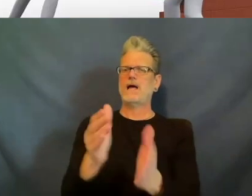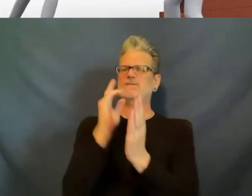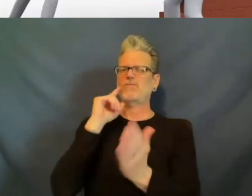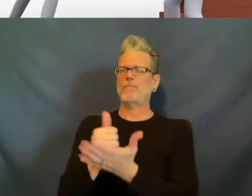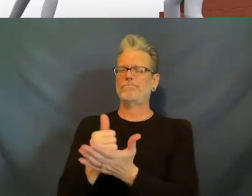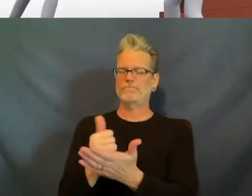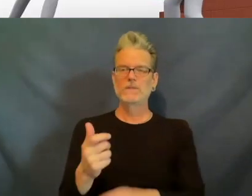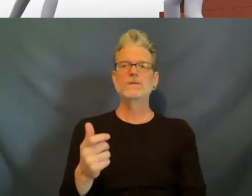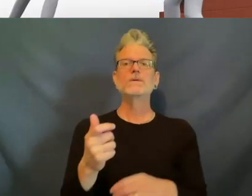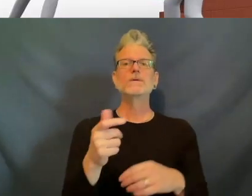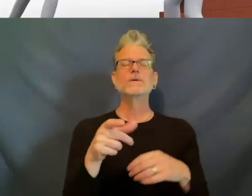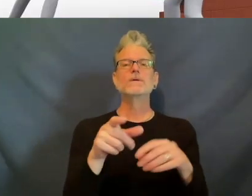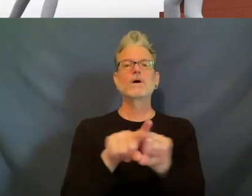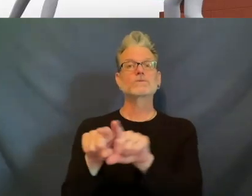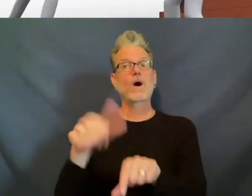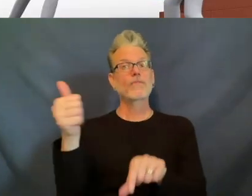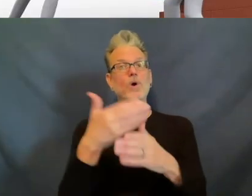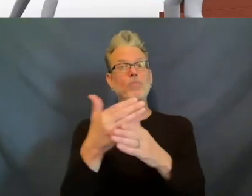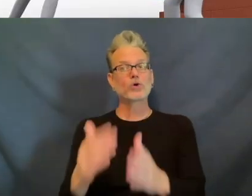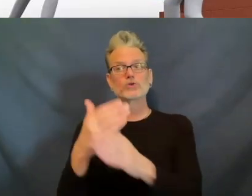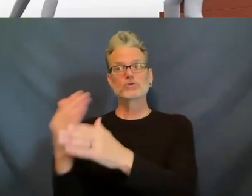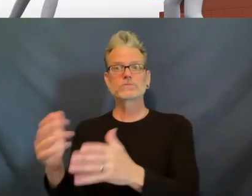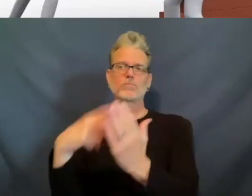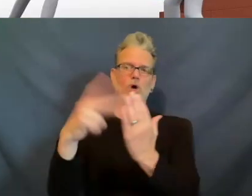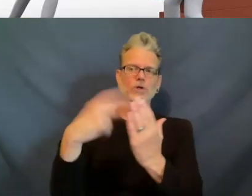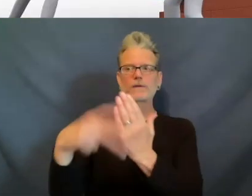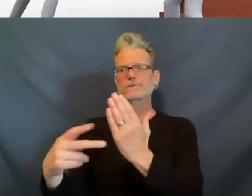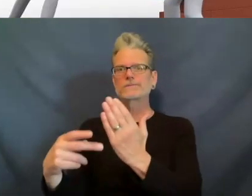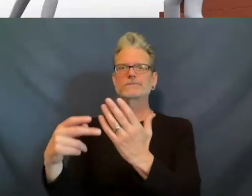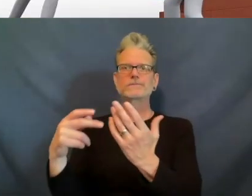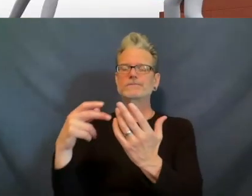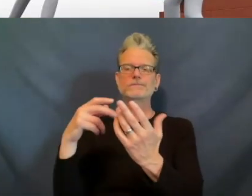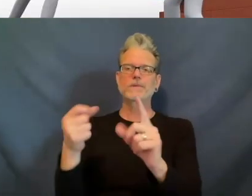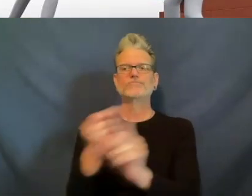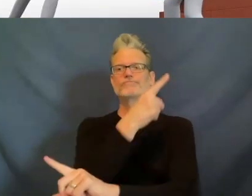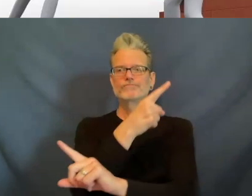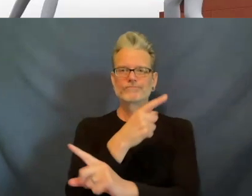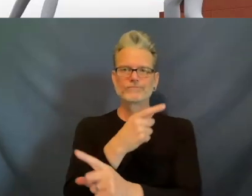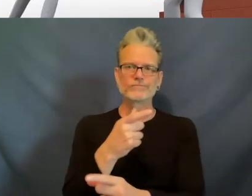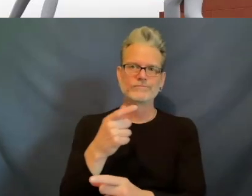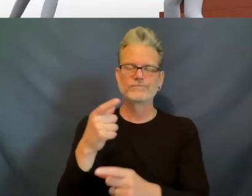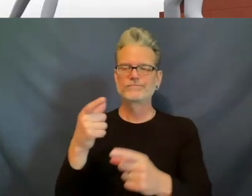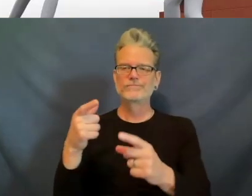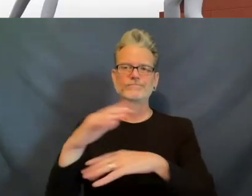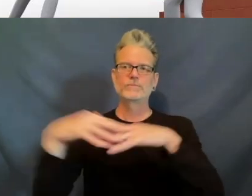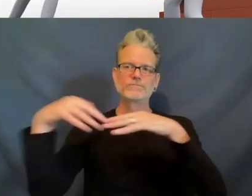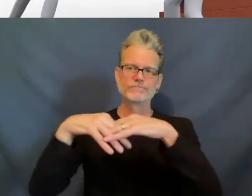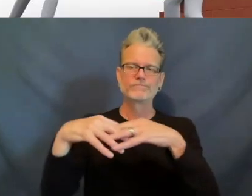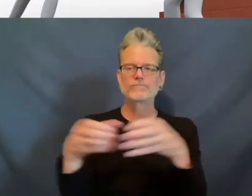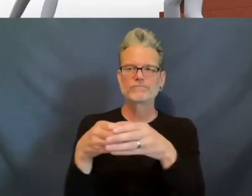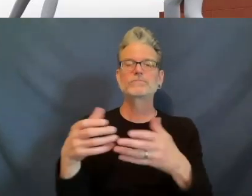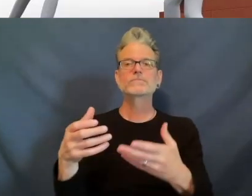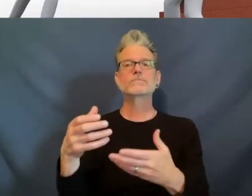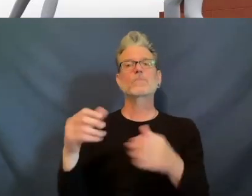for other partners and projects that are outside of our tribal or underserved communities, we can also negotiate